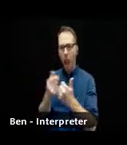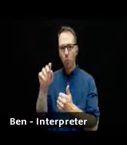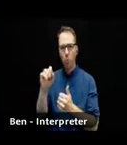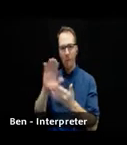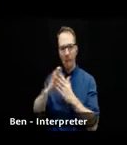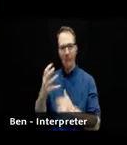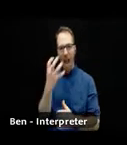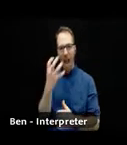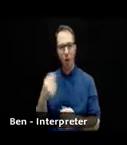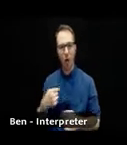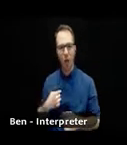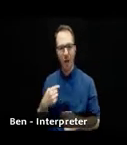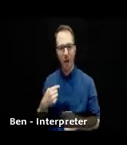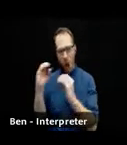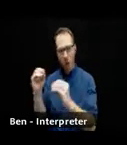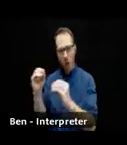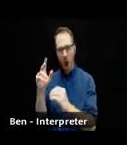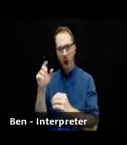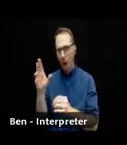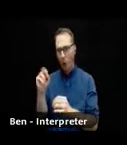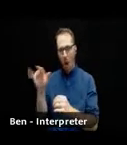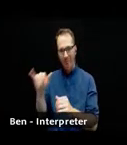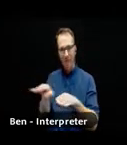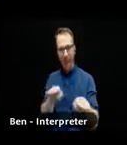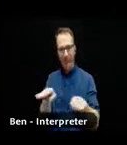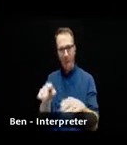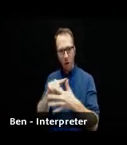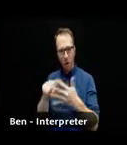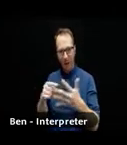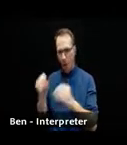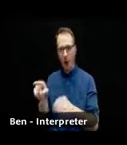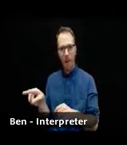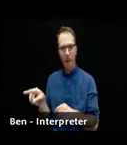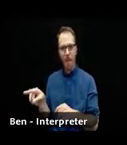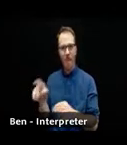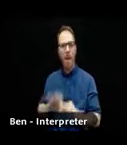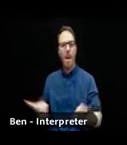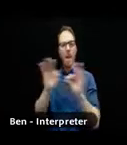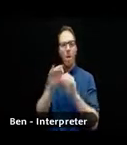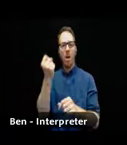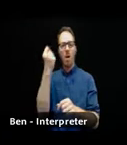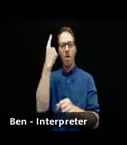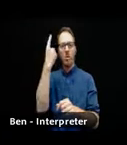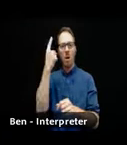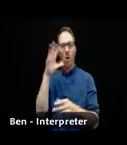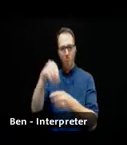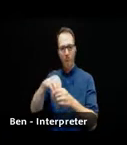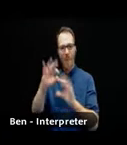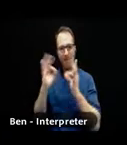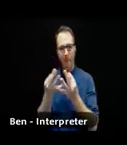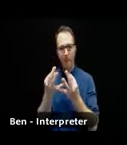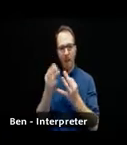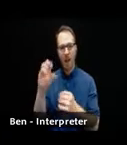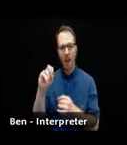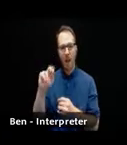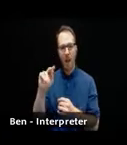taught Connor, you know, these behaviors. And it was really important, I think, to understand this within the family context and to